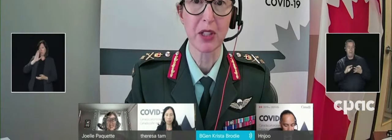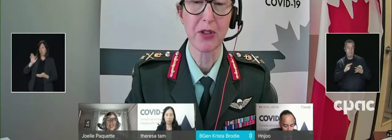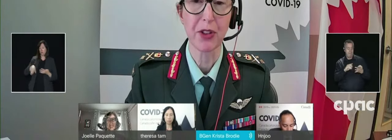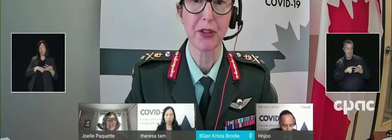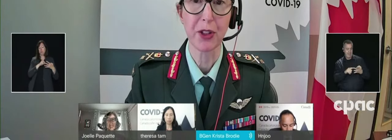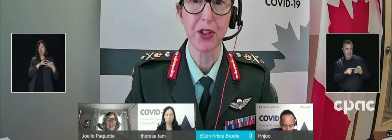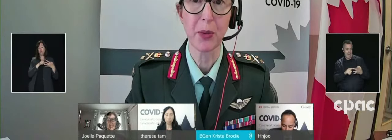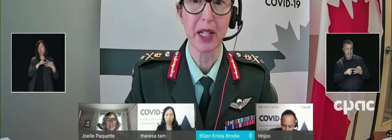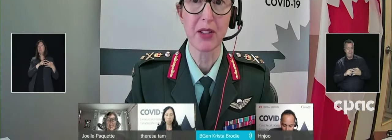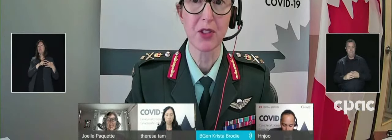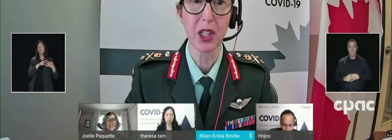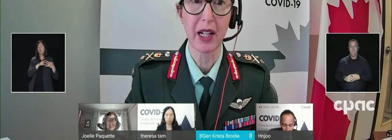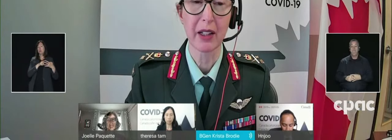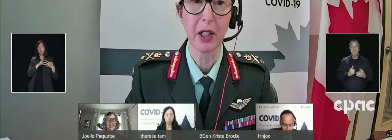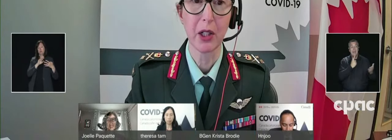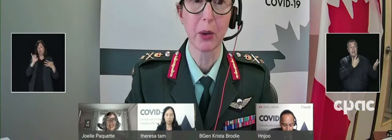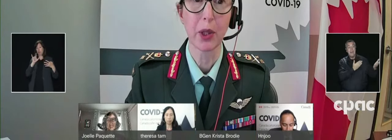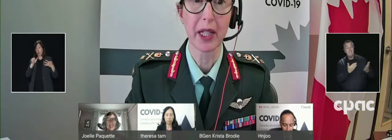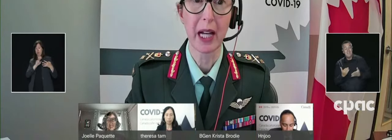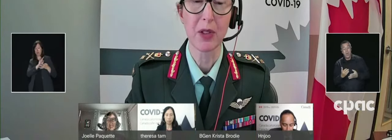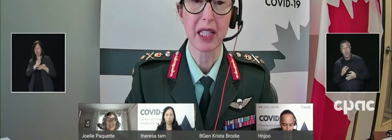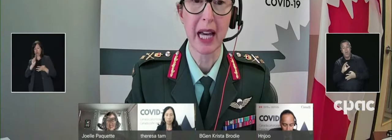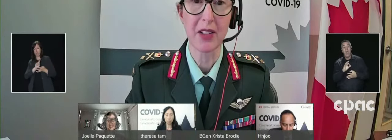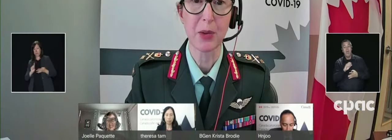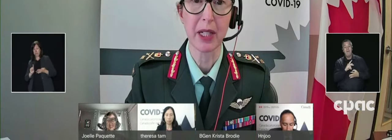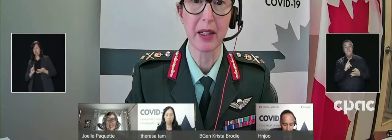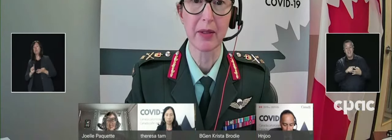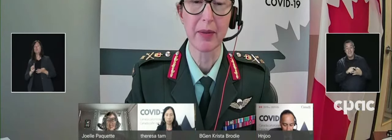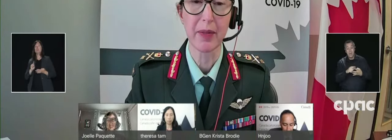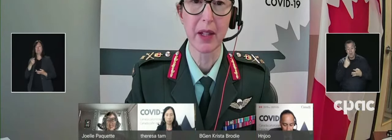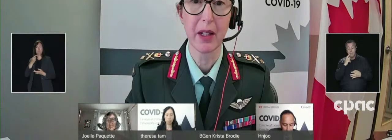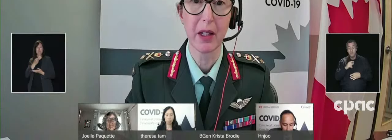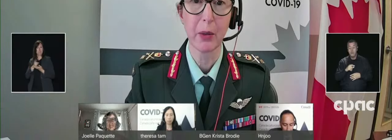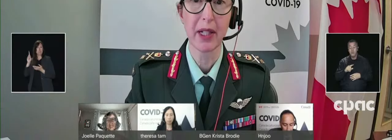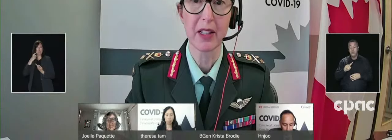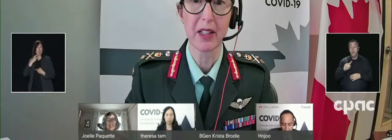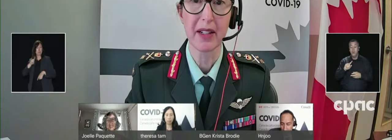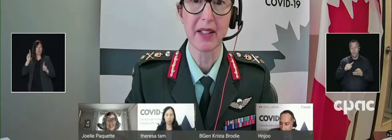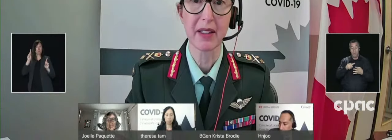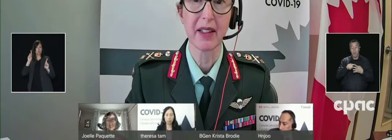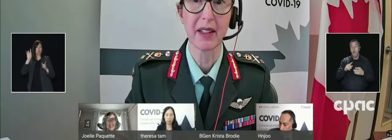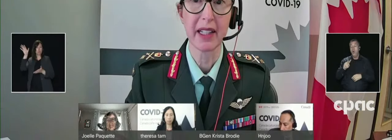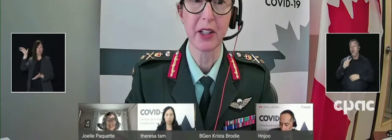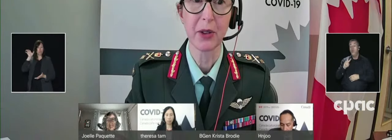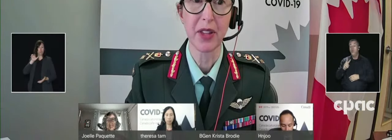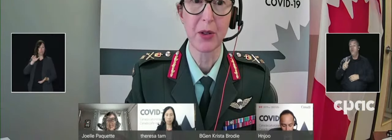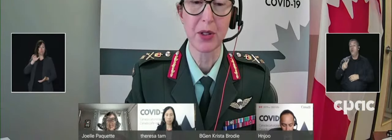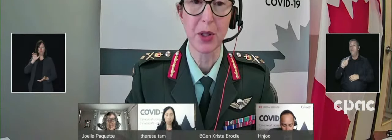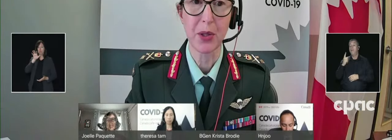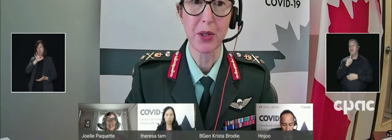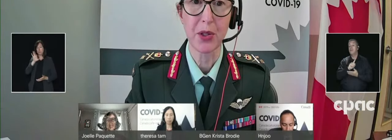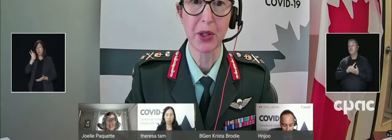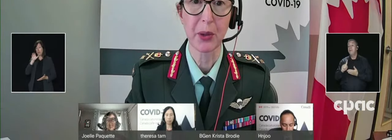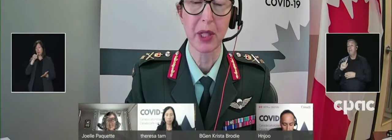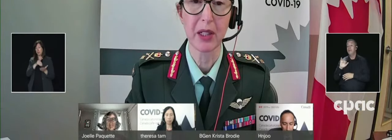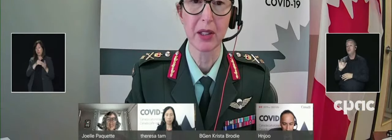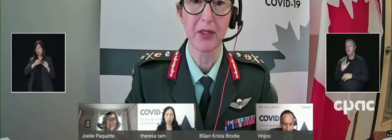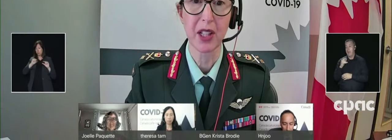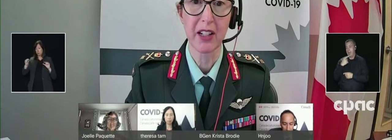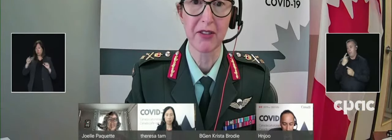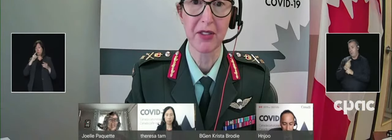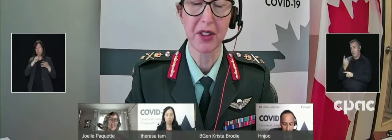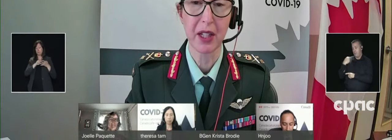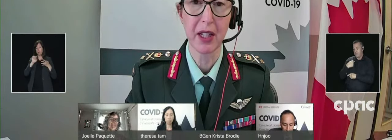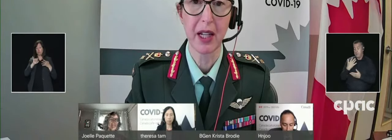Pfizer-BioNTech shipments for the first 2 weeks of July were announced last week. We expect 900,000 doses during the week